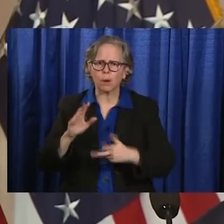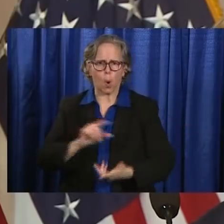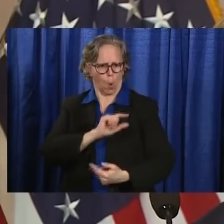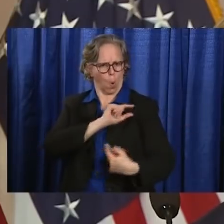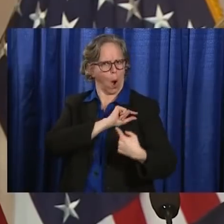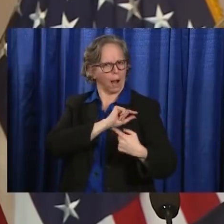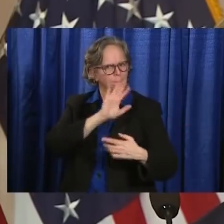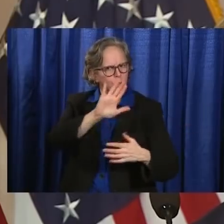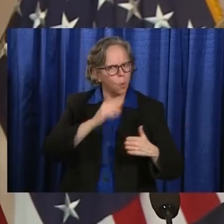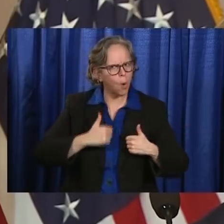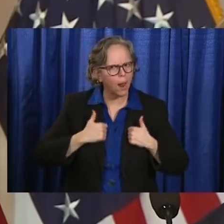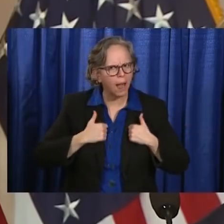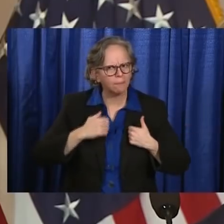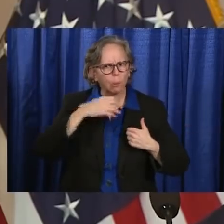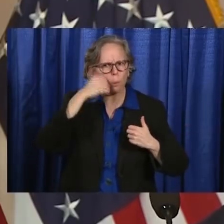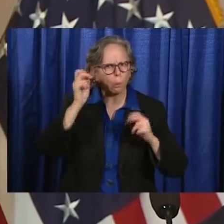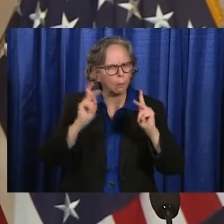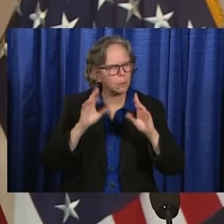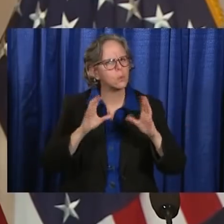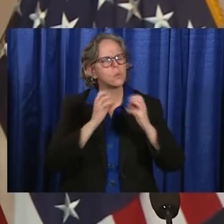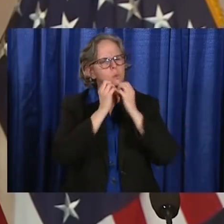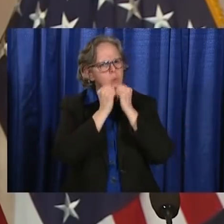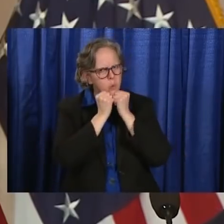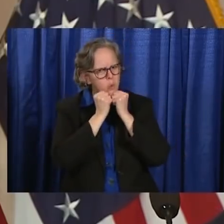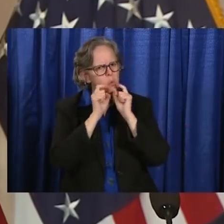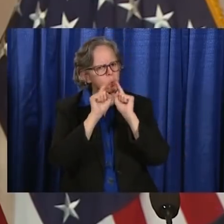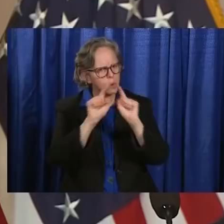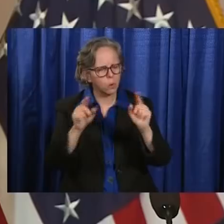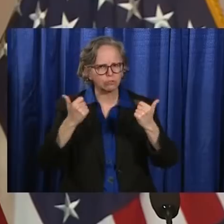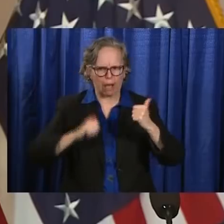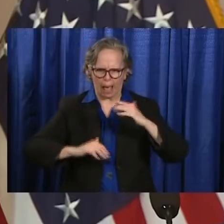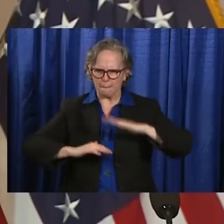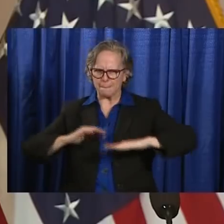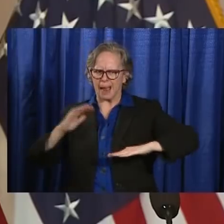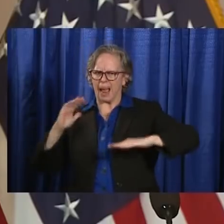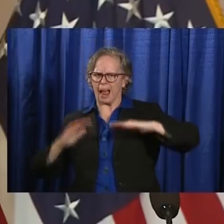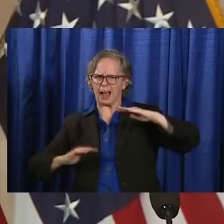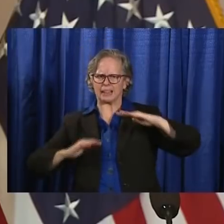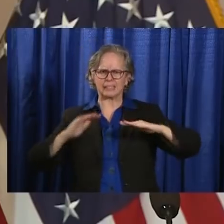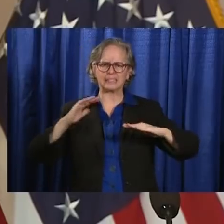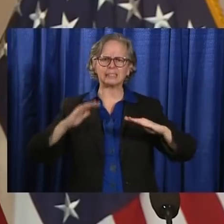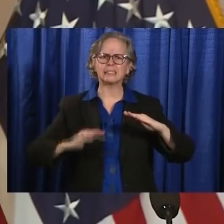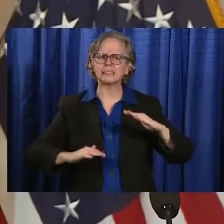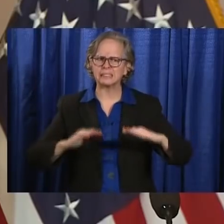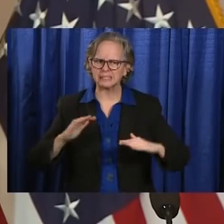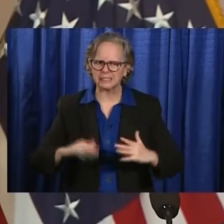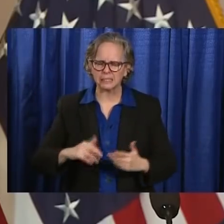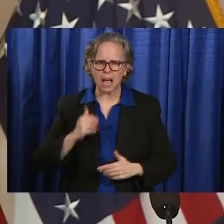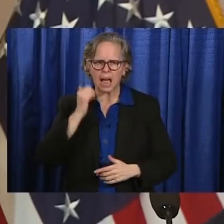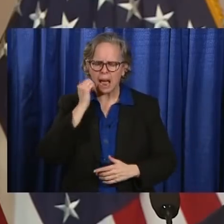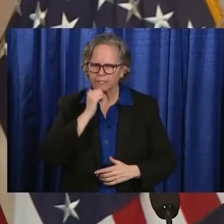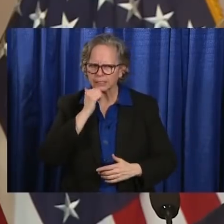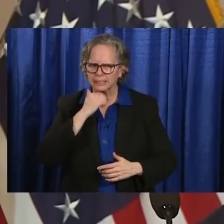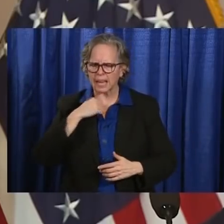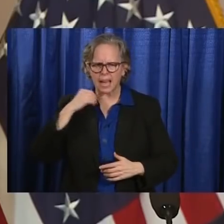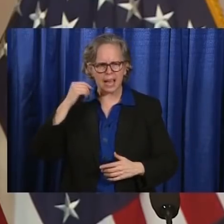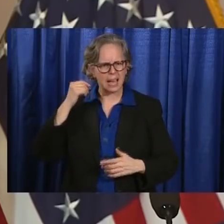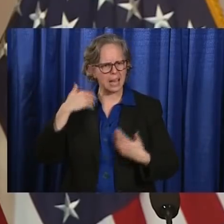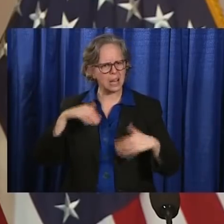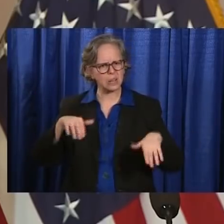preserving life while balancing our need to live life. Each of us, we're taking it day by day, and sacrifices are being